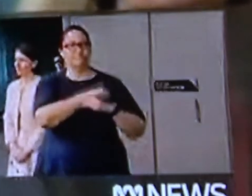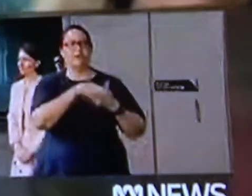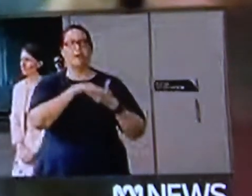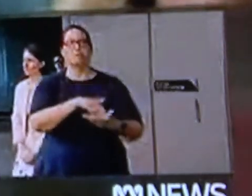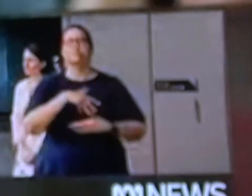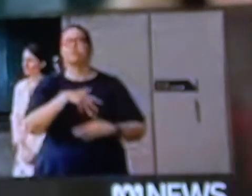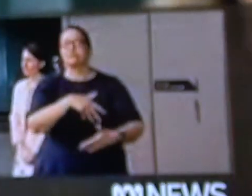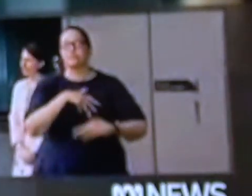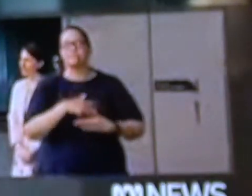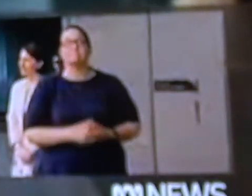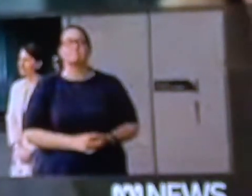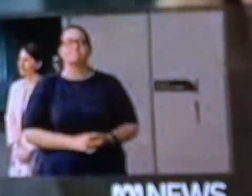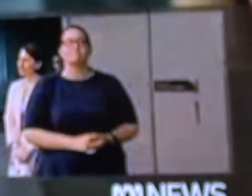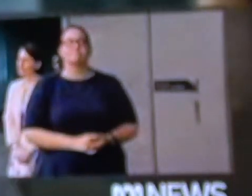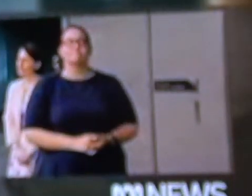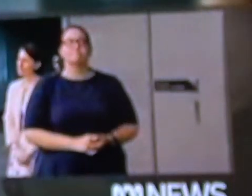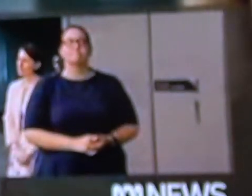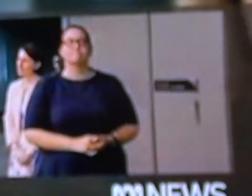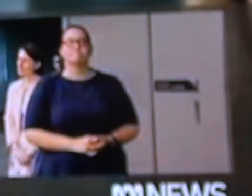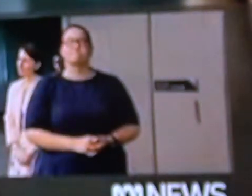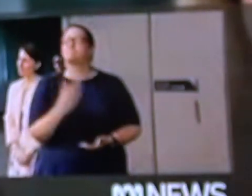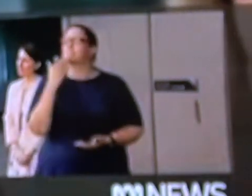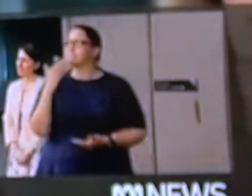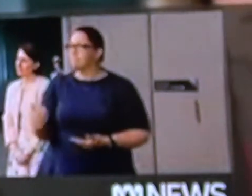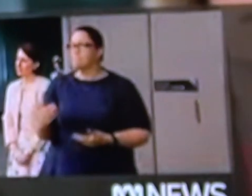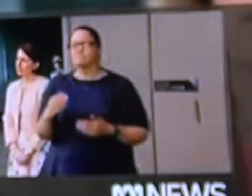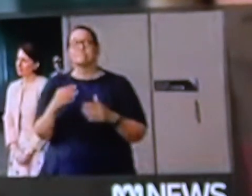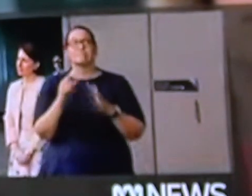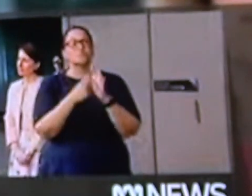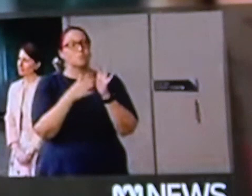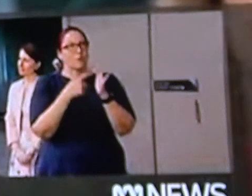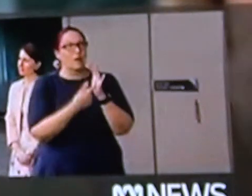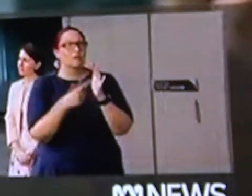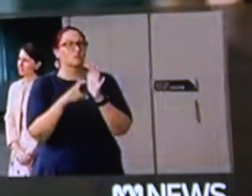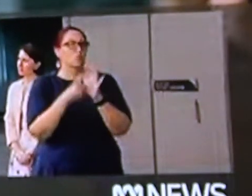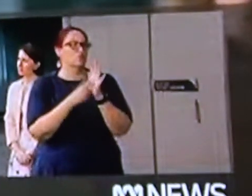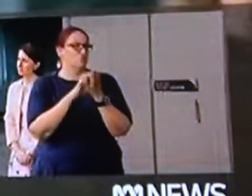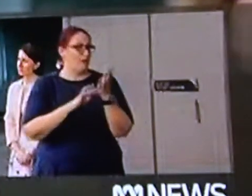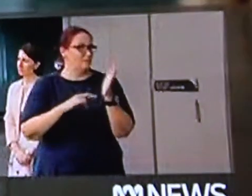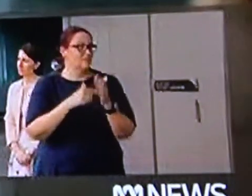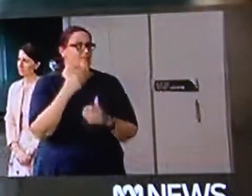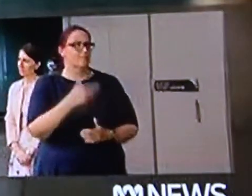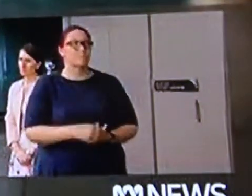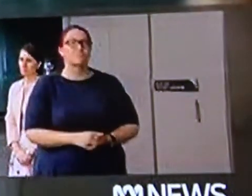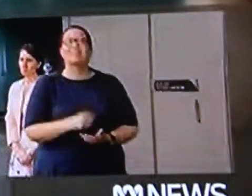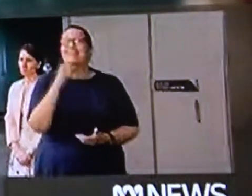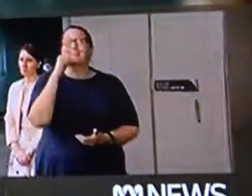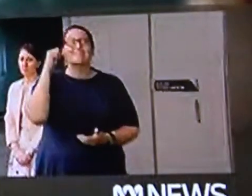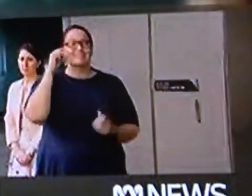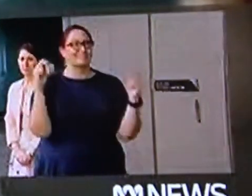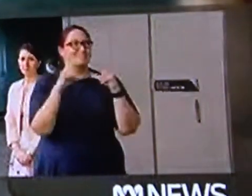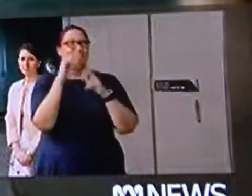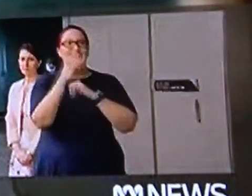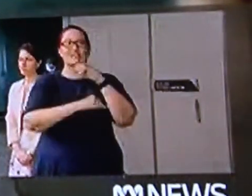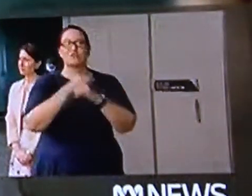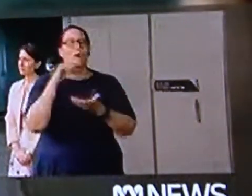Thanks, Premier. Thanks, Dr. Chant. Yesterday at Sydney International Airport, we received 1,400 passengers returning